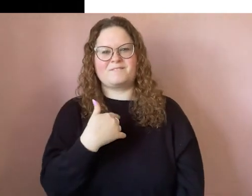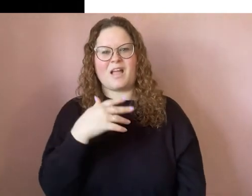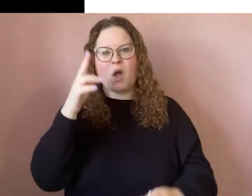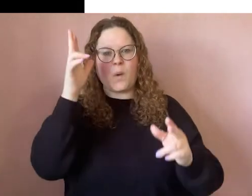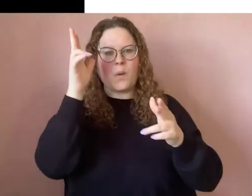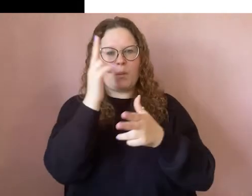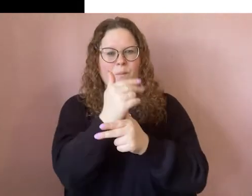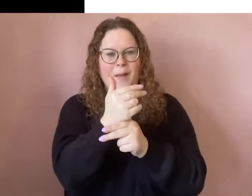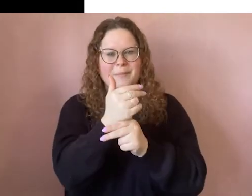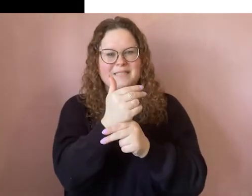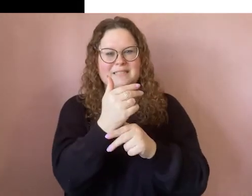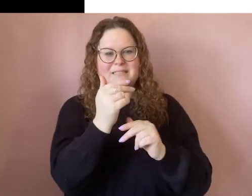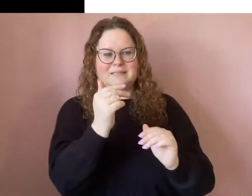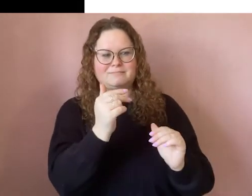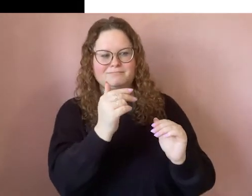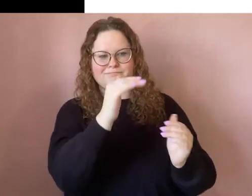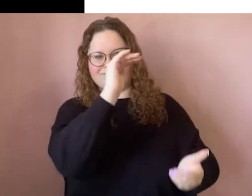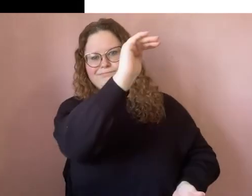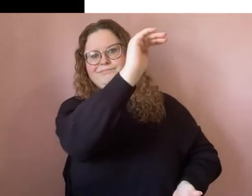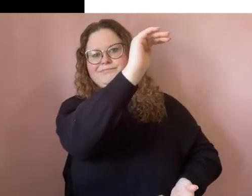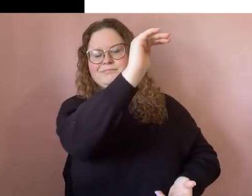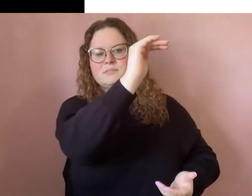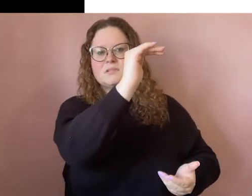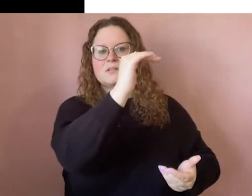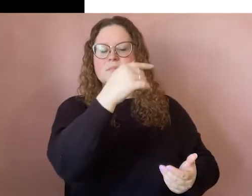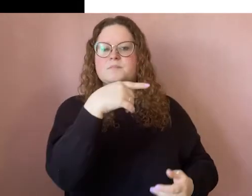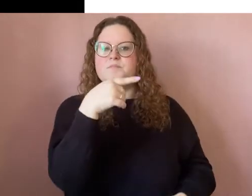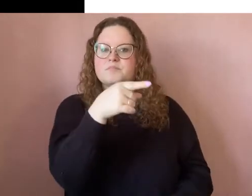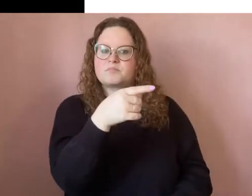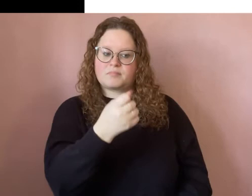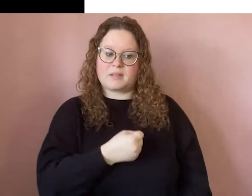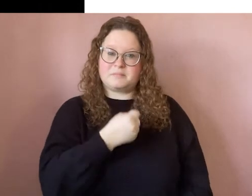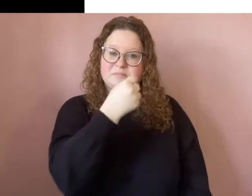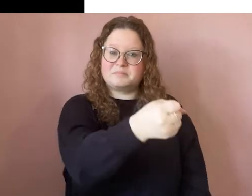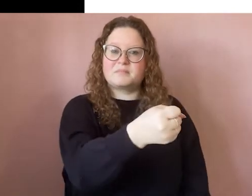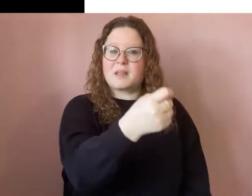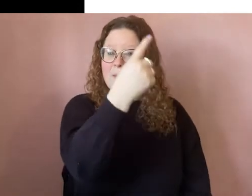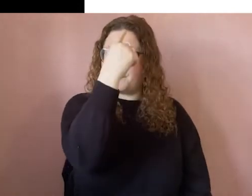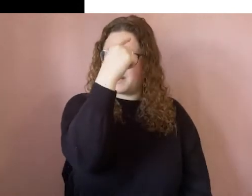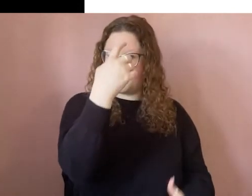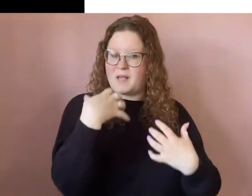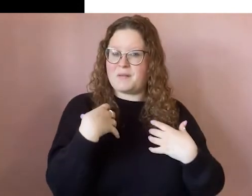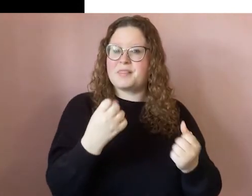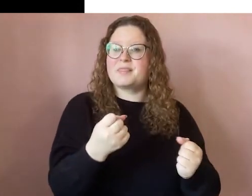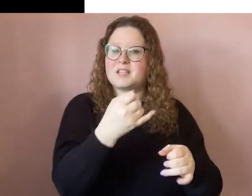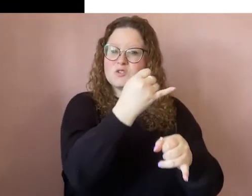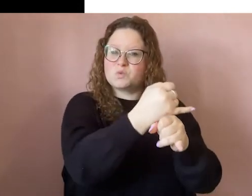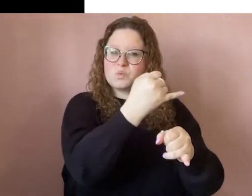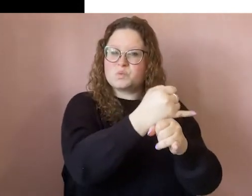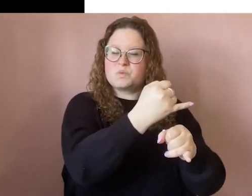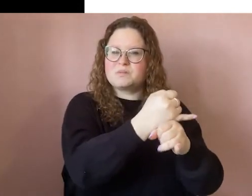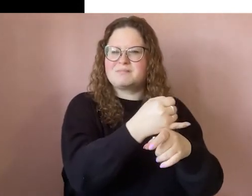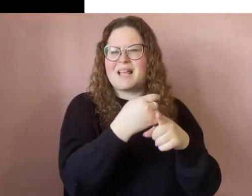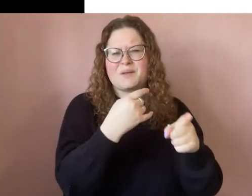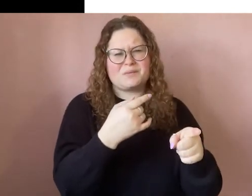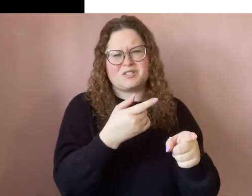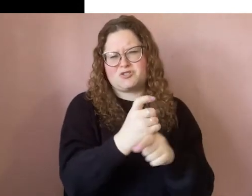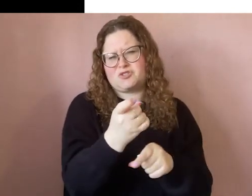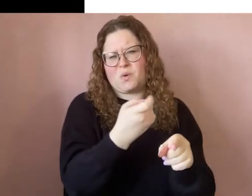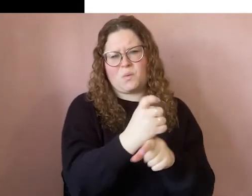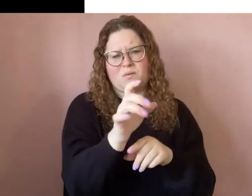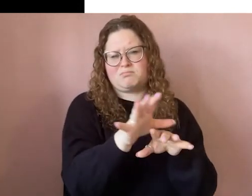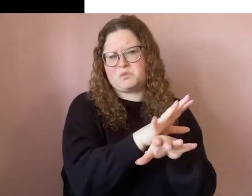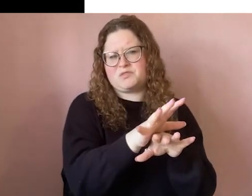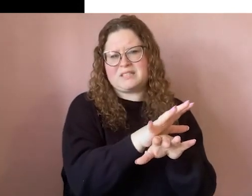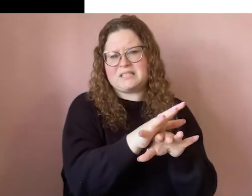penetrated the way people saw it. And finally, it showed also up through our culture and the